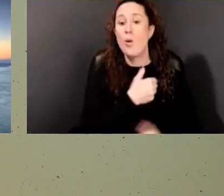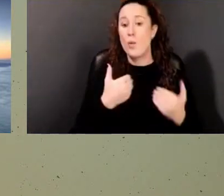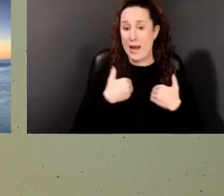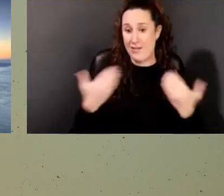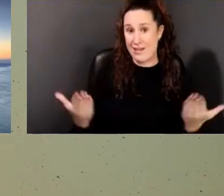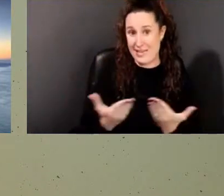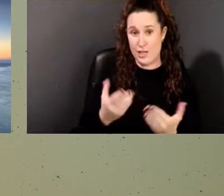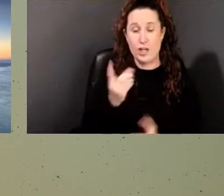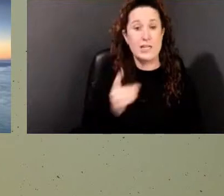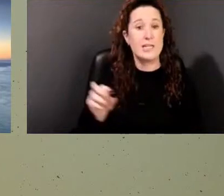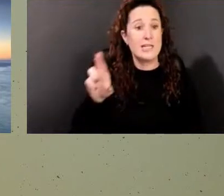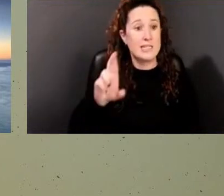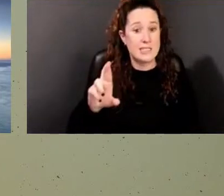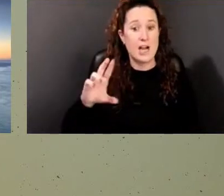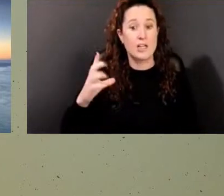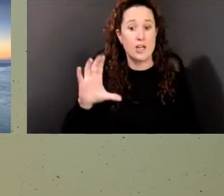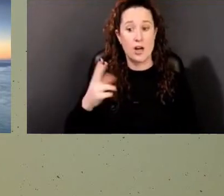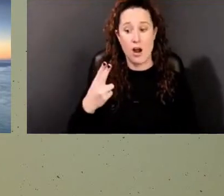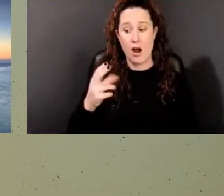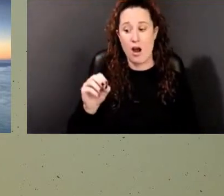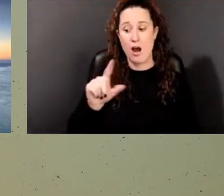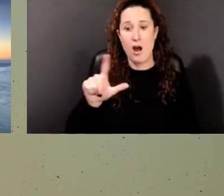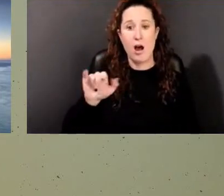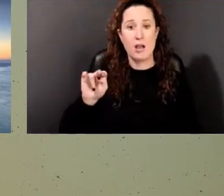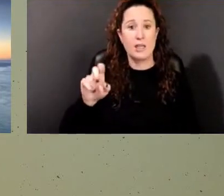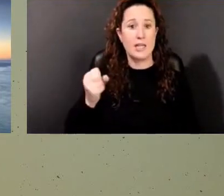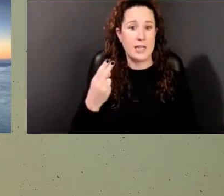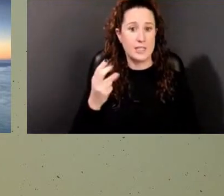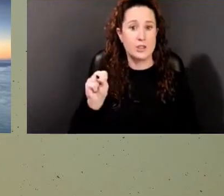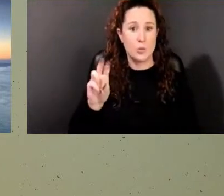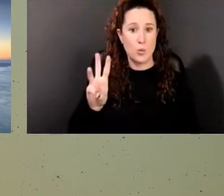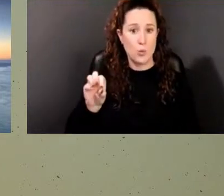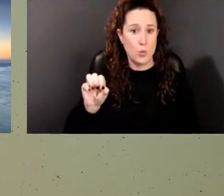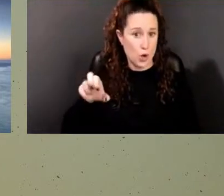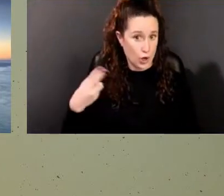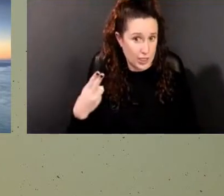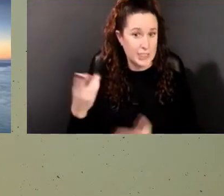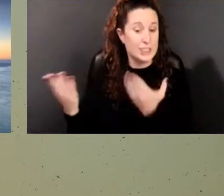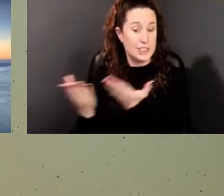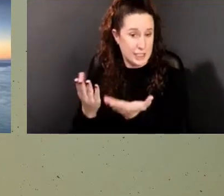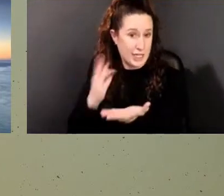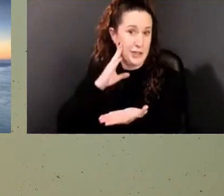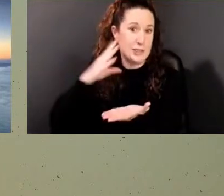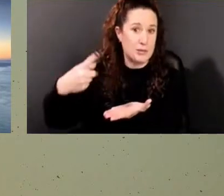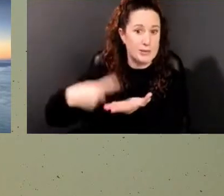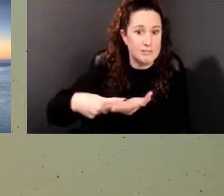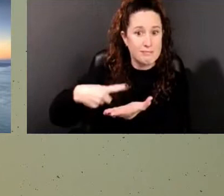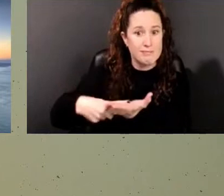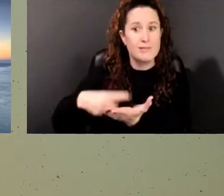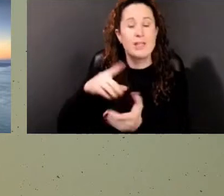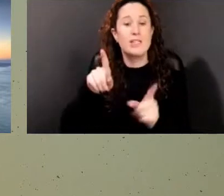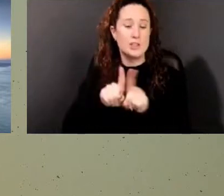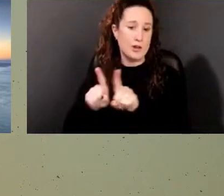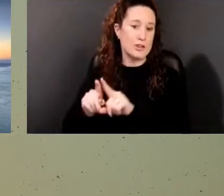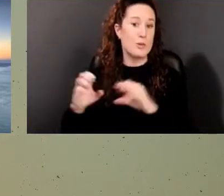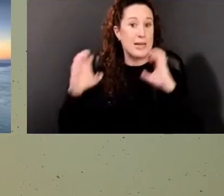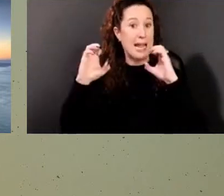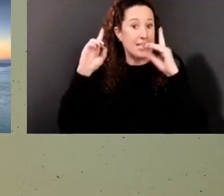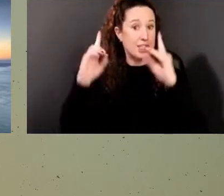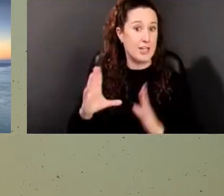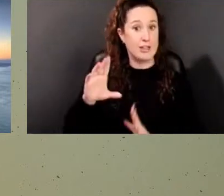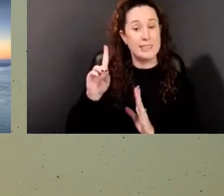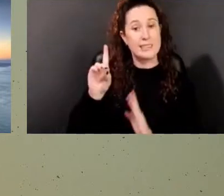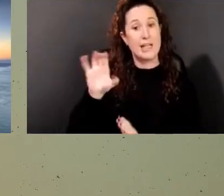next. She is the co-chair of the Delaware Heritage Commission, former educator, professor at Delaware State University,